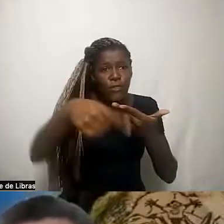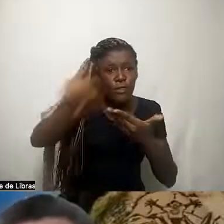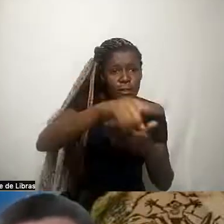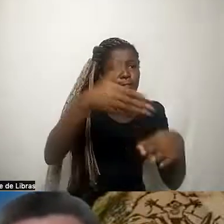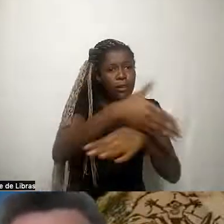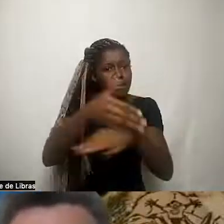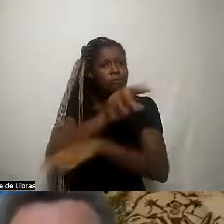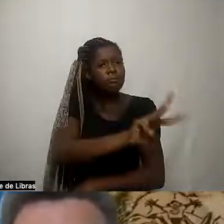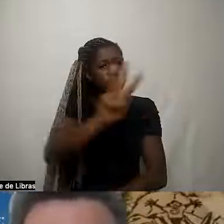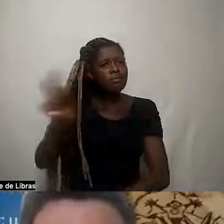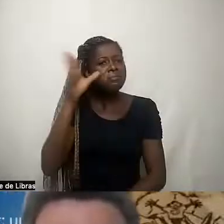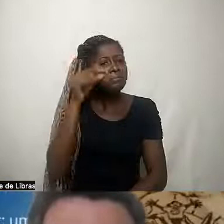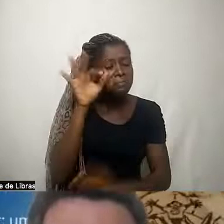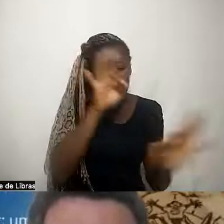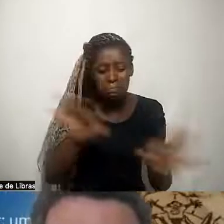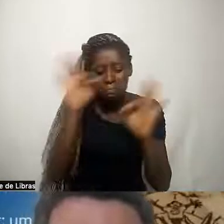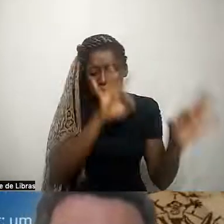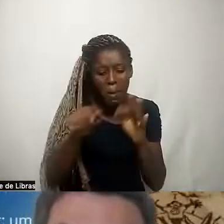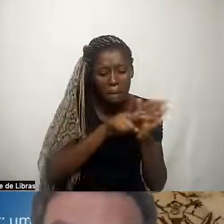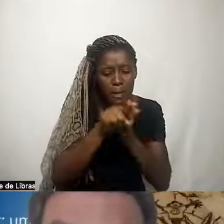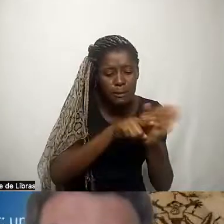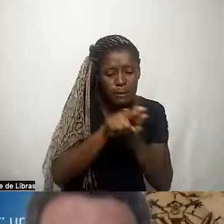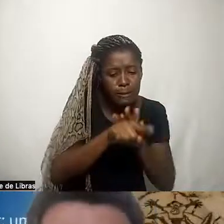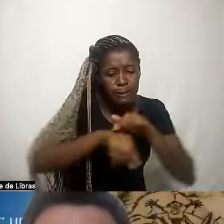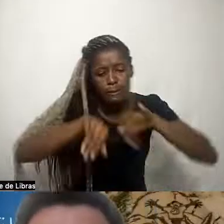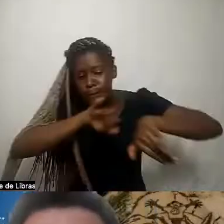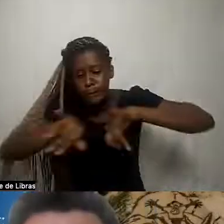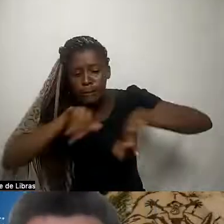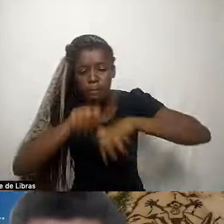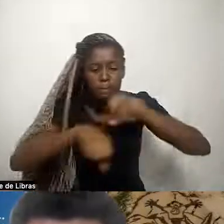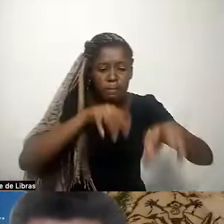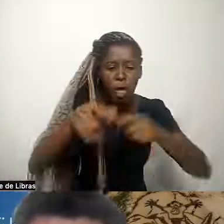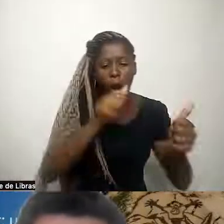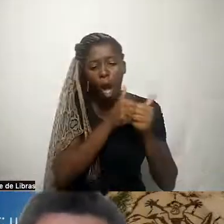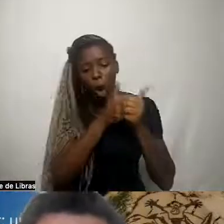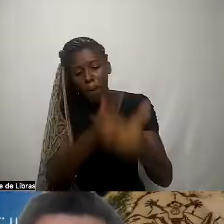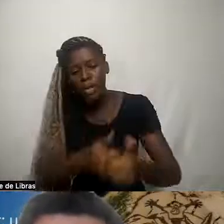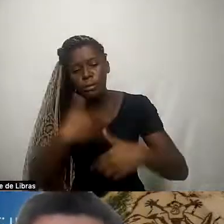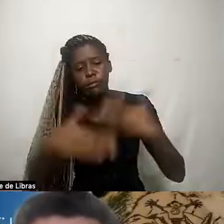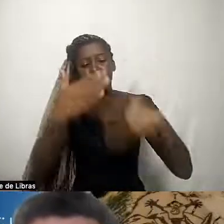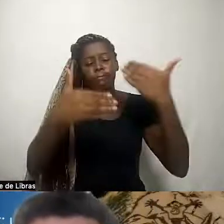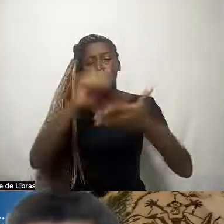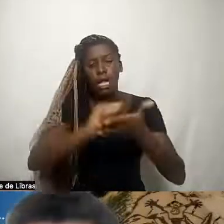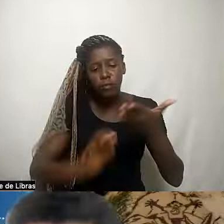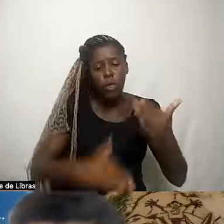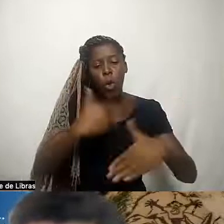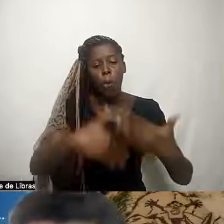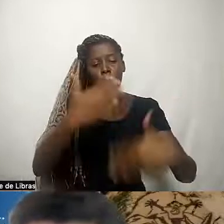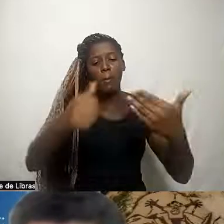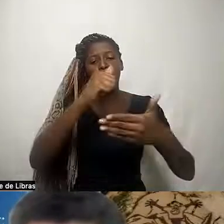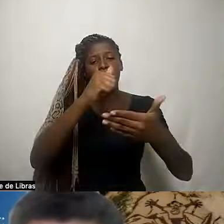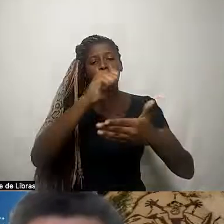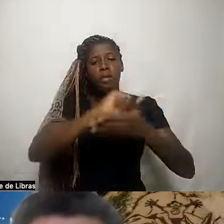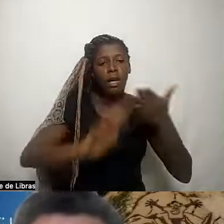invite you to visit the websites so you can see the development of the activities there.